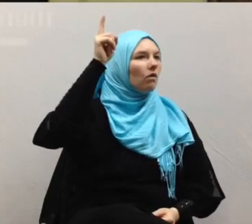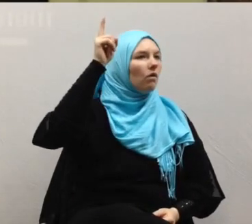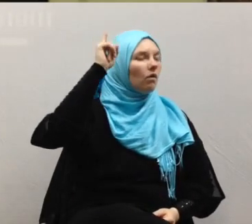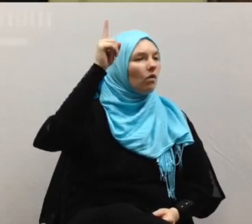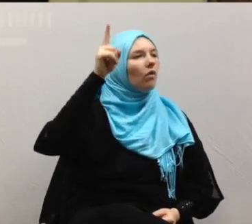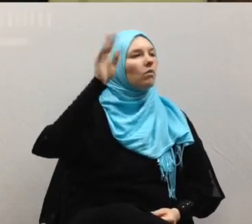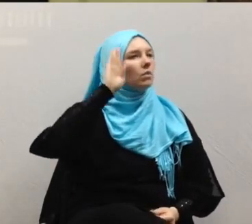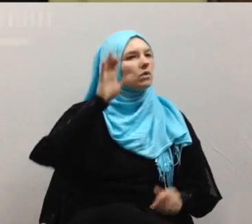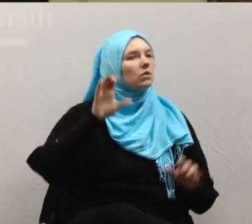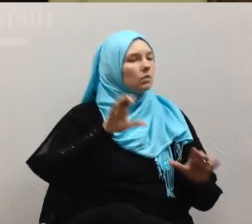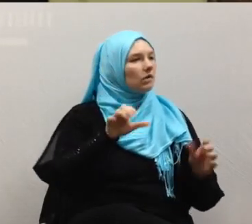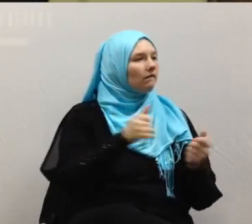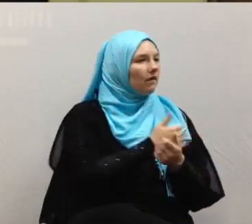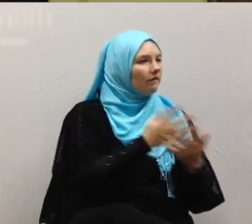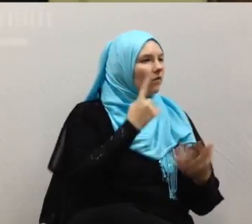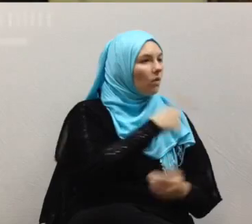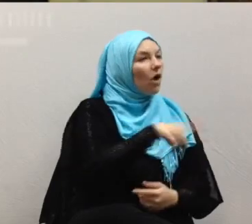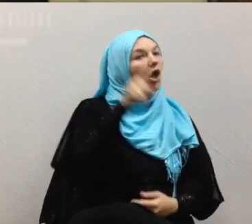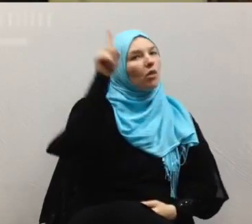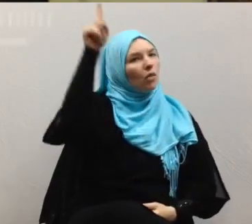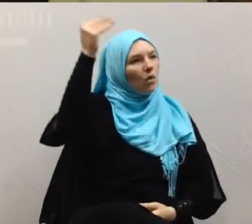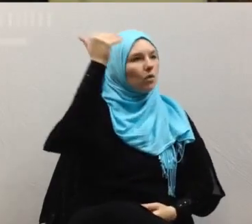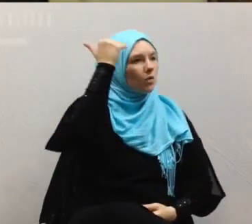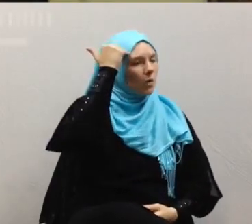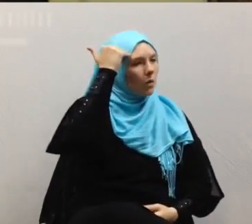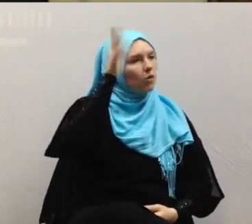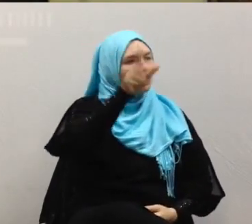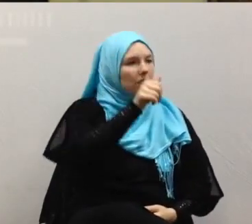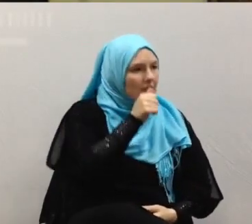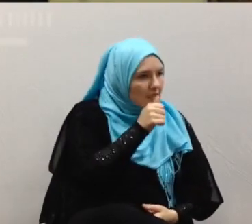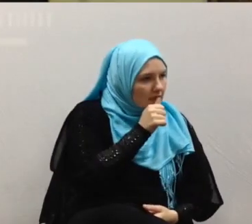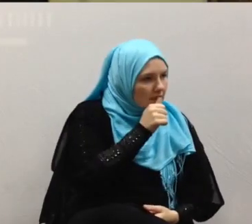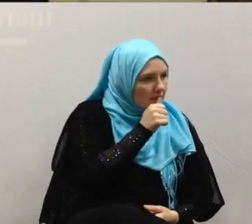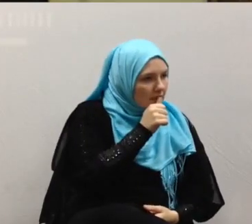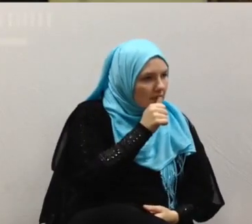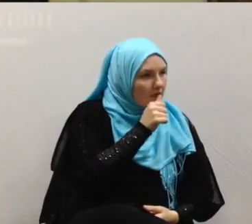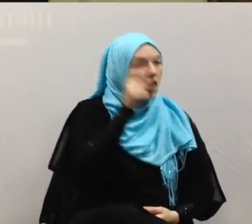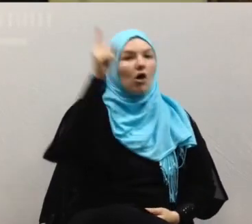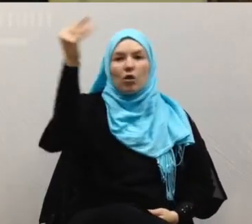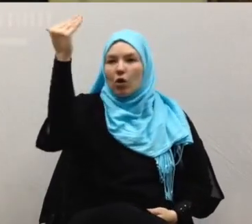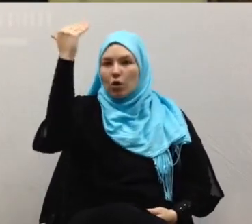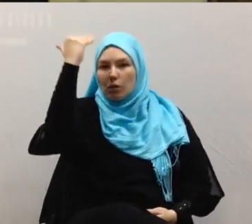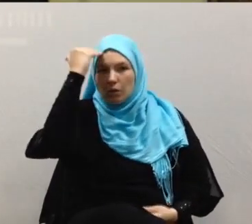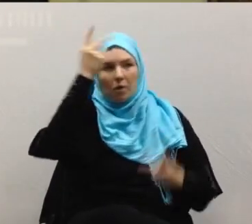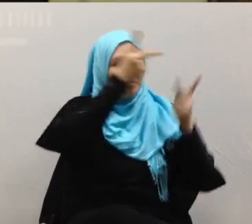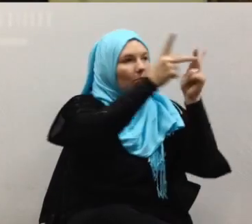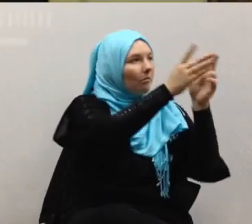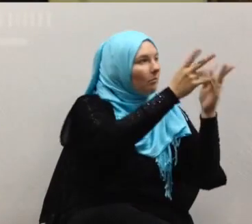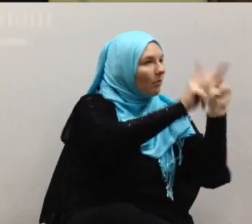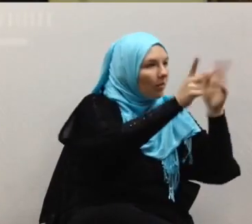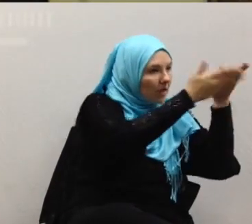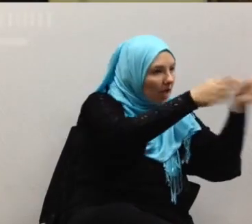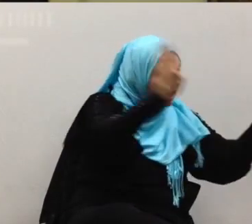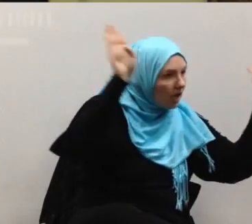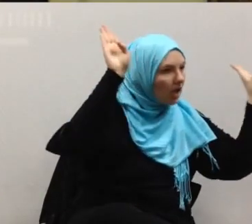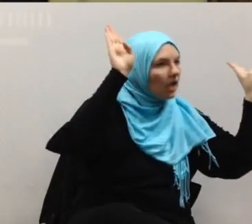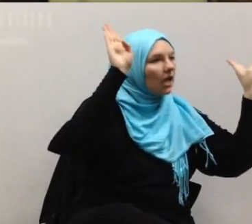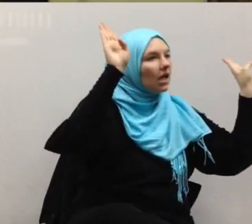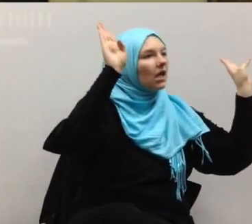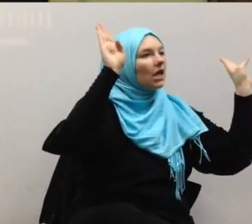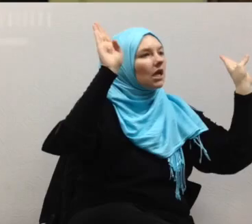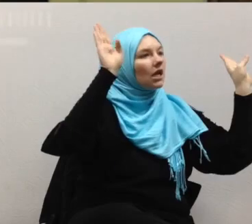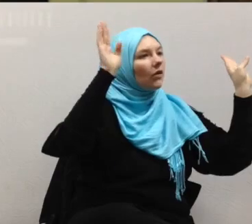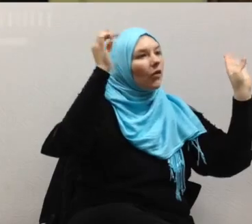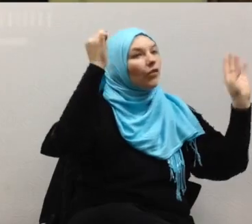ta'ala knows your secret and your public and your private, not only discussions, but even thoughts.